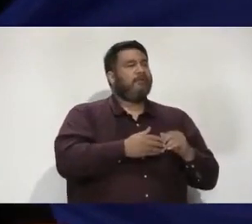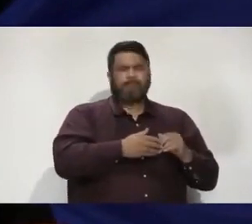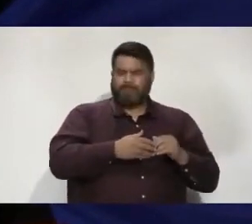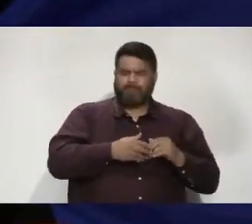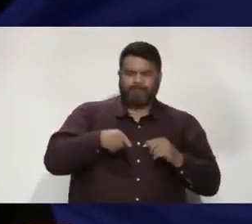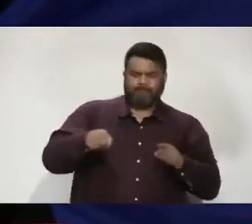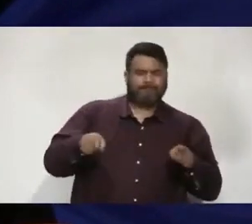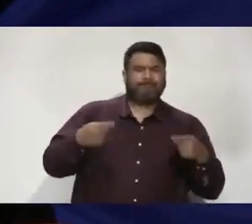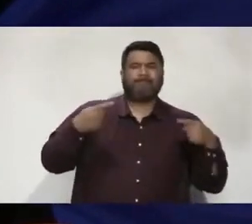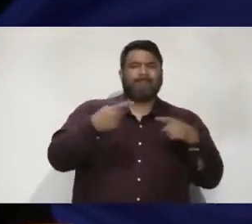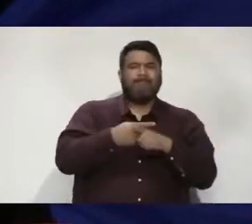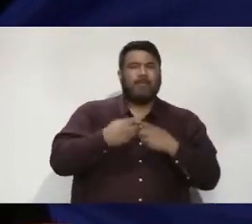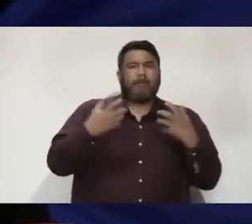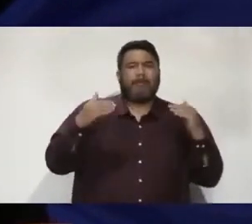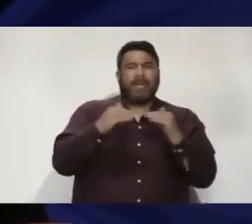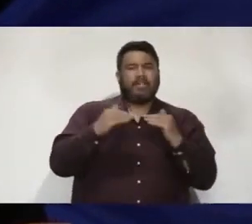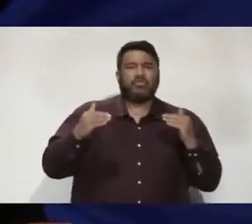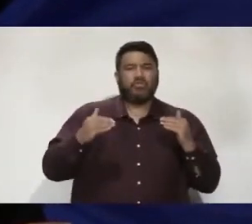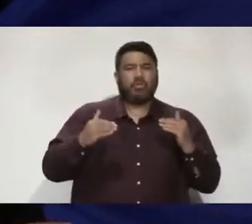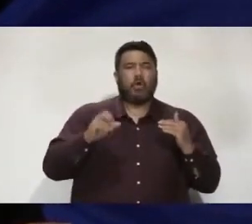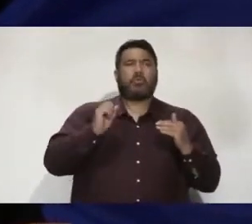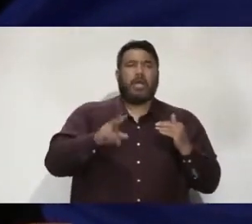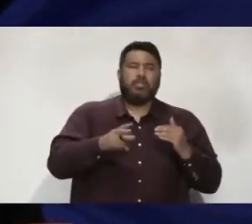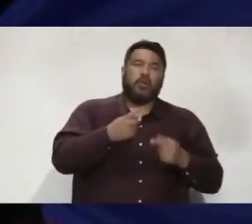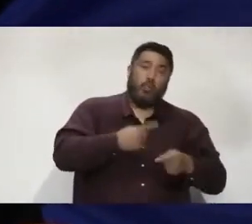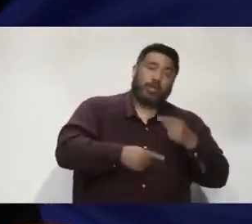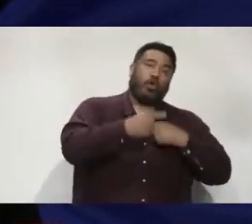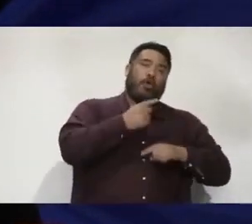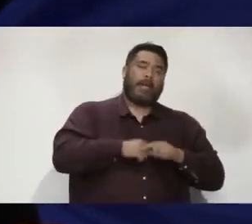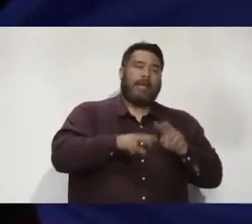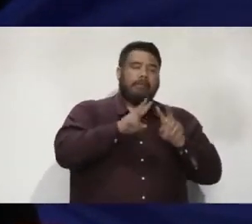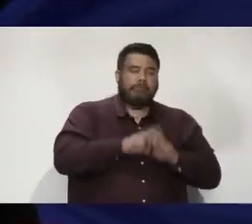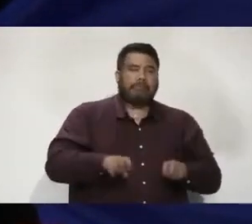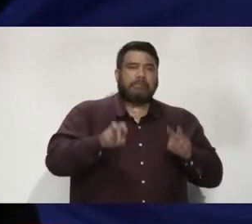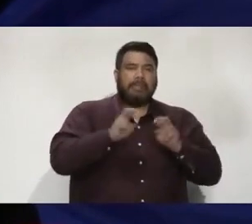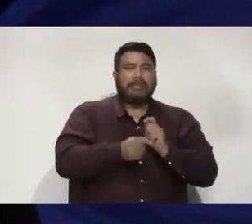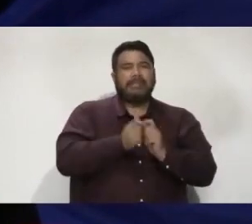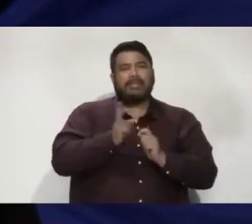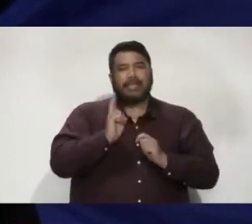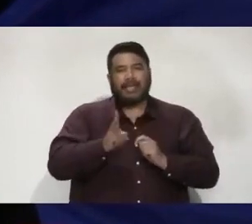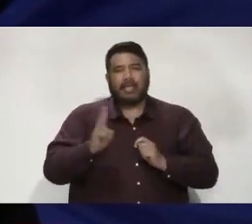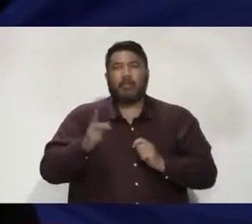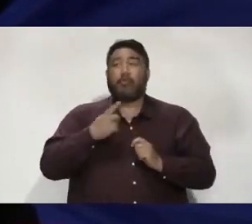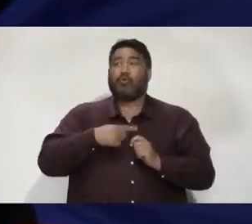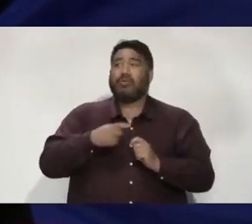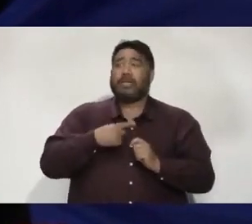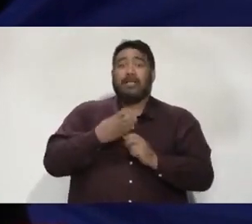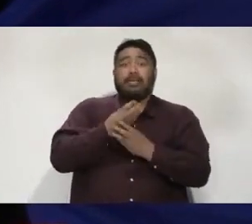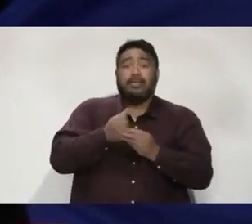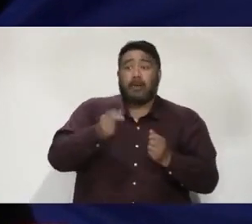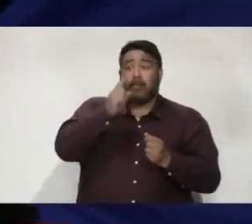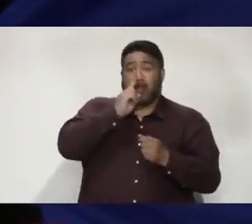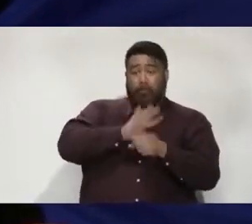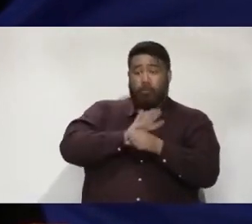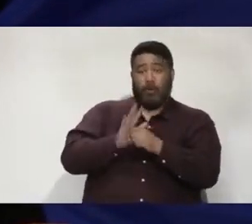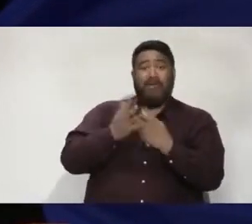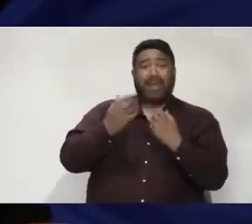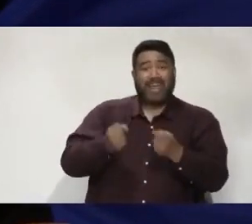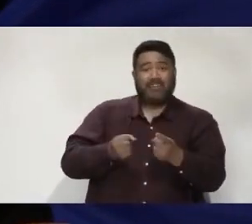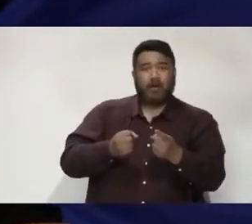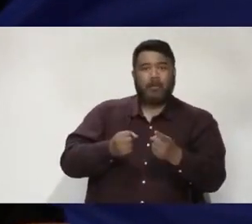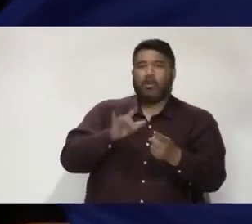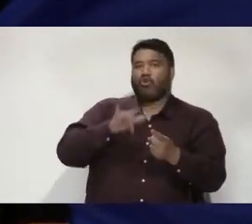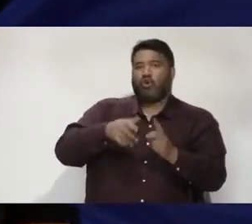community cluster. But we have gone back and done testing where we didn't have it on a number of our positive returnee samples. Not every